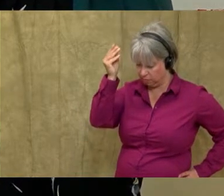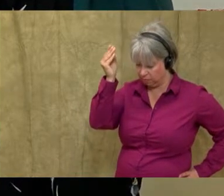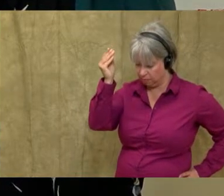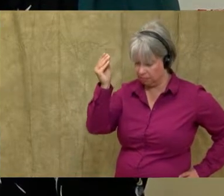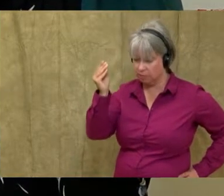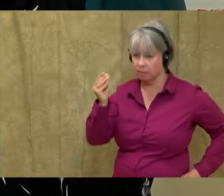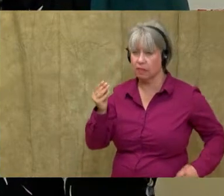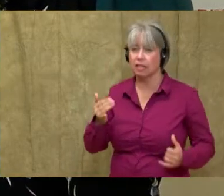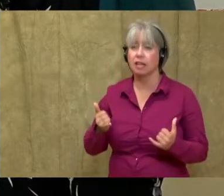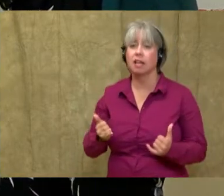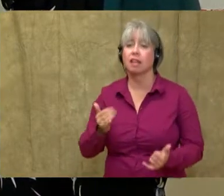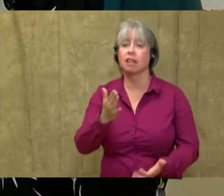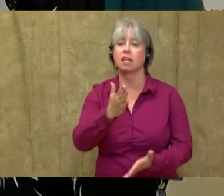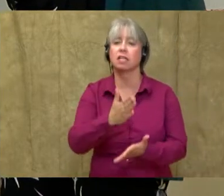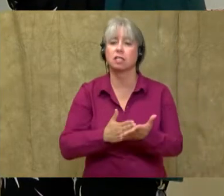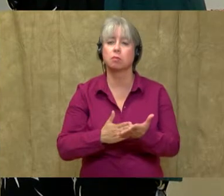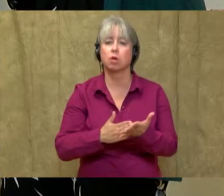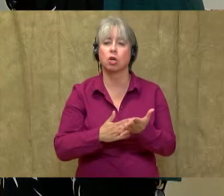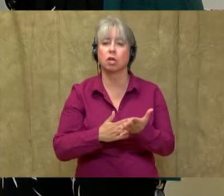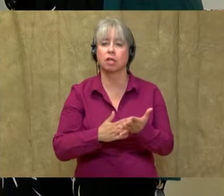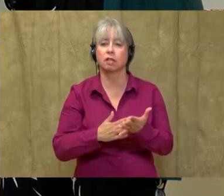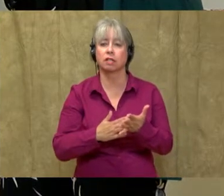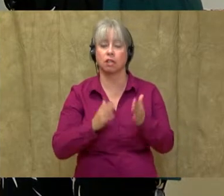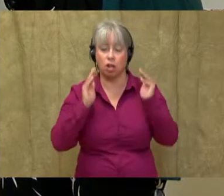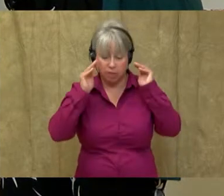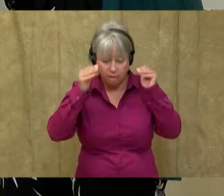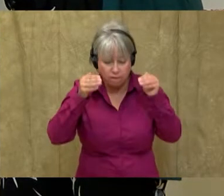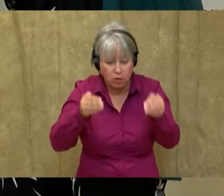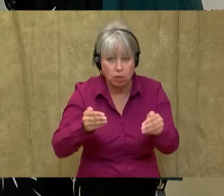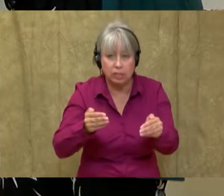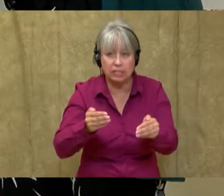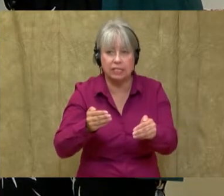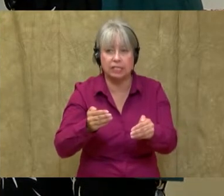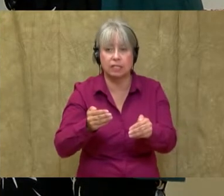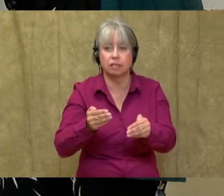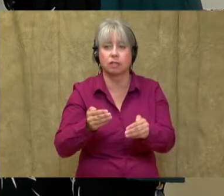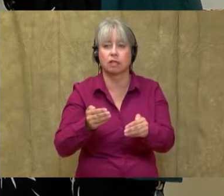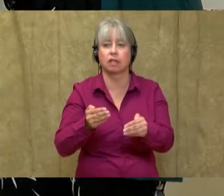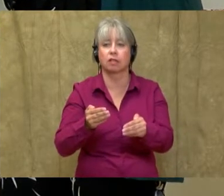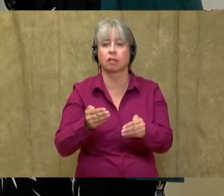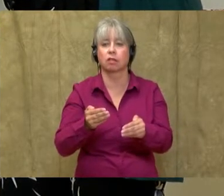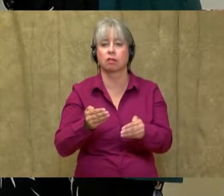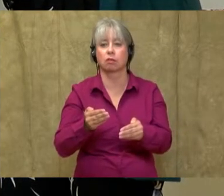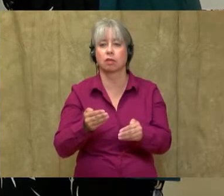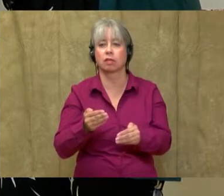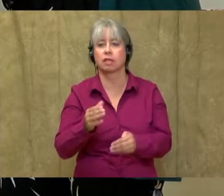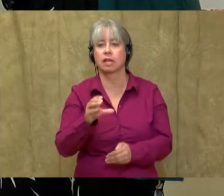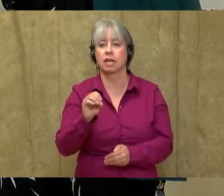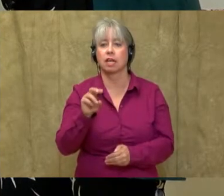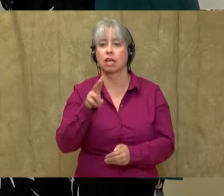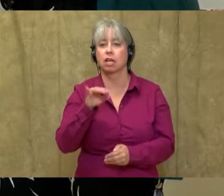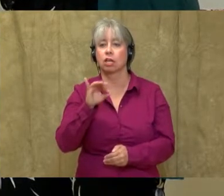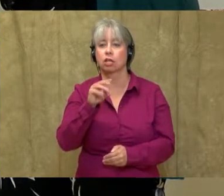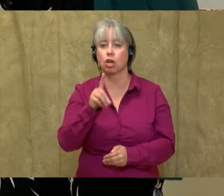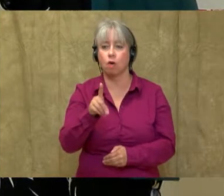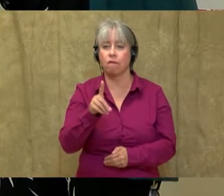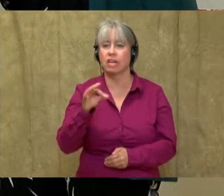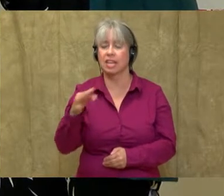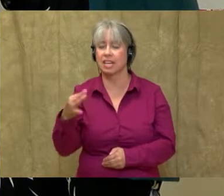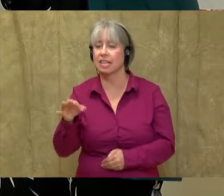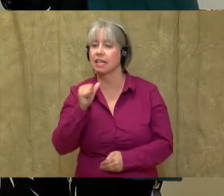In this section, she is talking about and she's focusing on she's focused on that COVID-19 is not going to